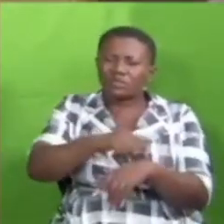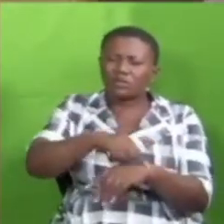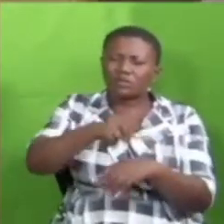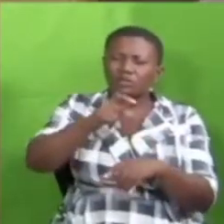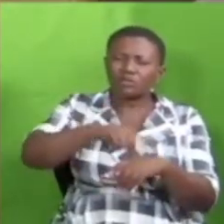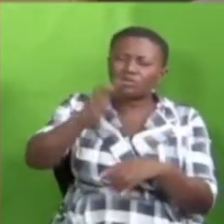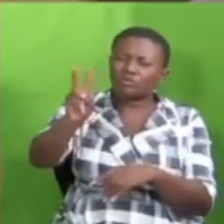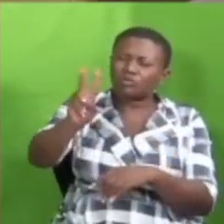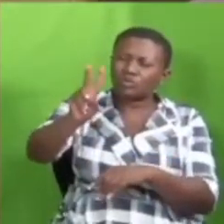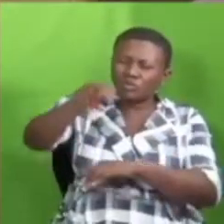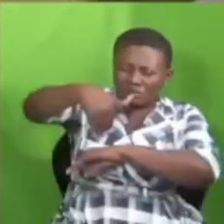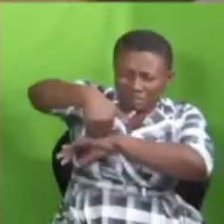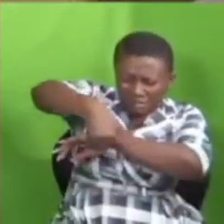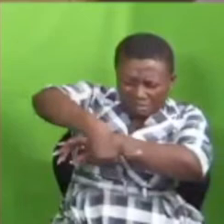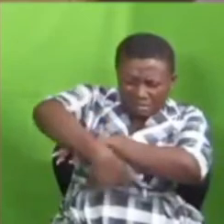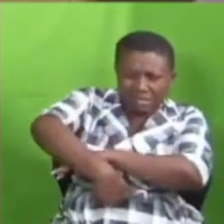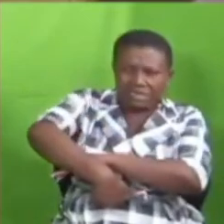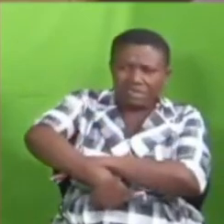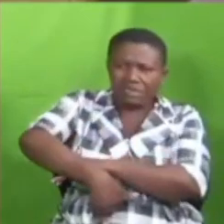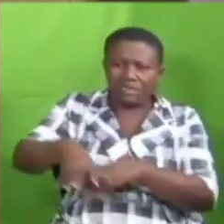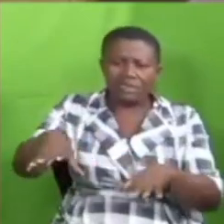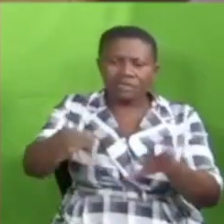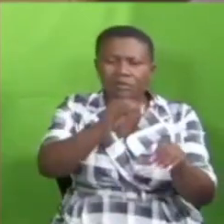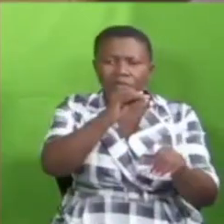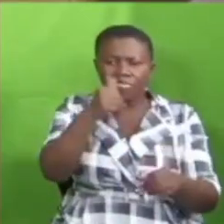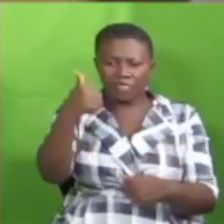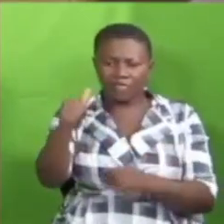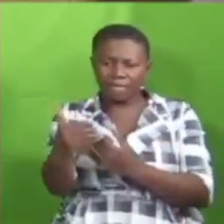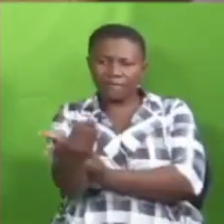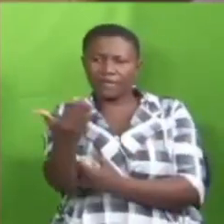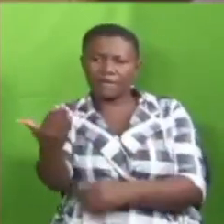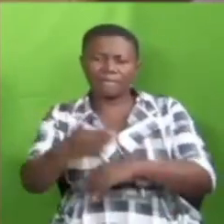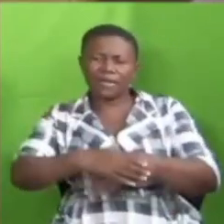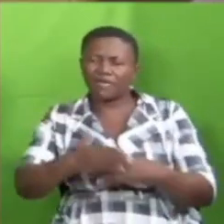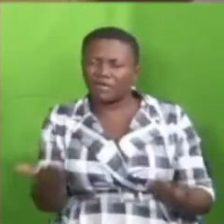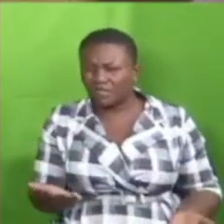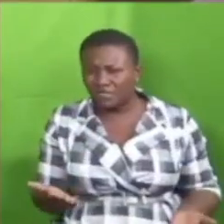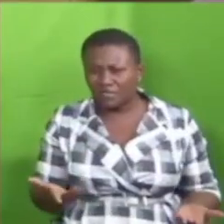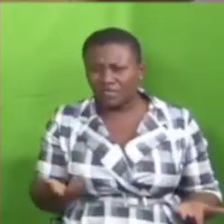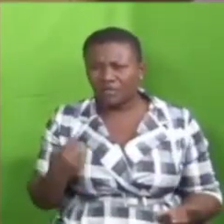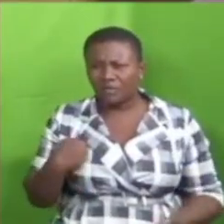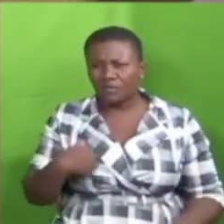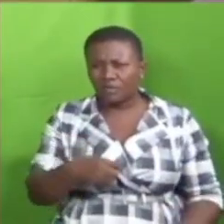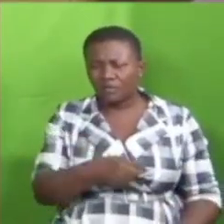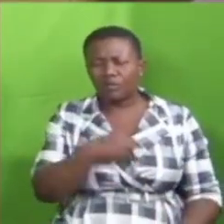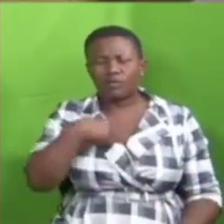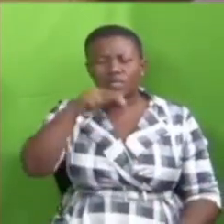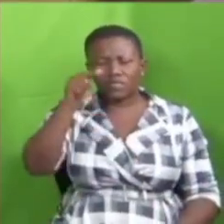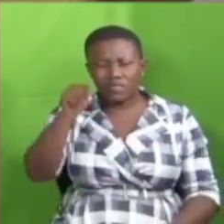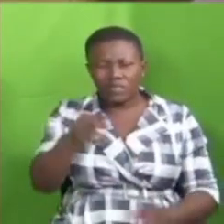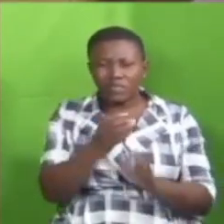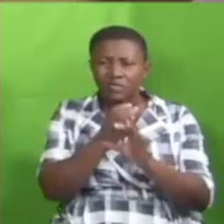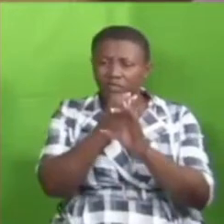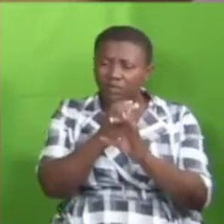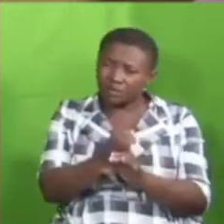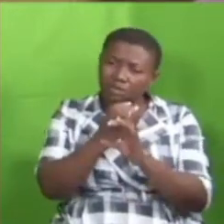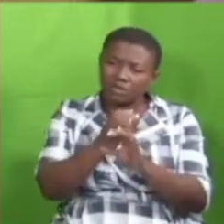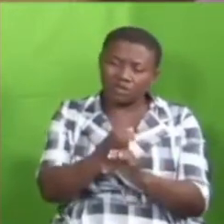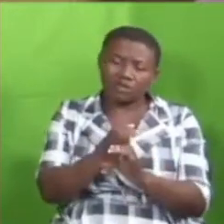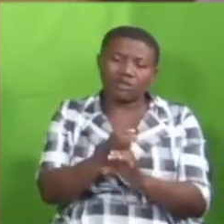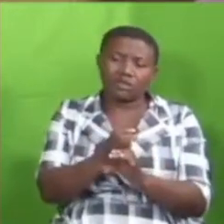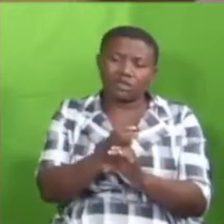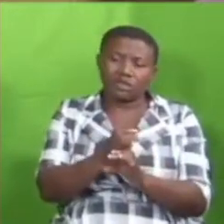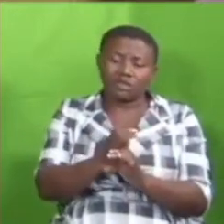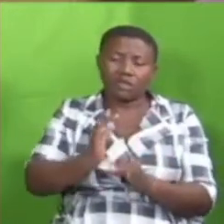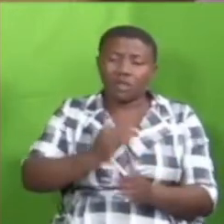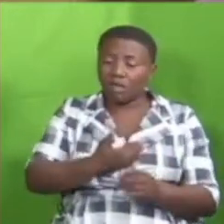we get back home. And by 10 o'clock, you are supposed to be on the floor of this House again. Mr. Speaker, we need to take a holistic look at our